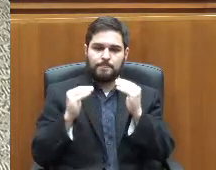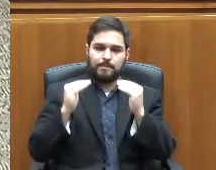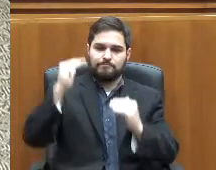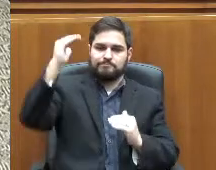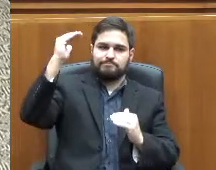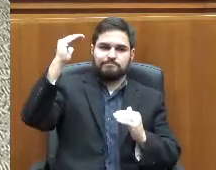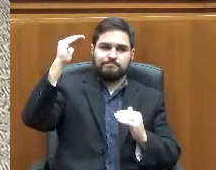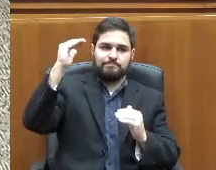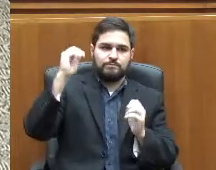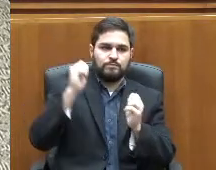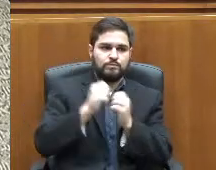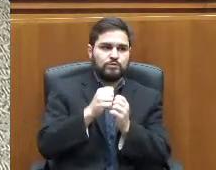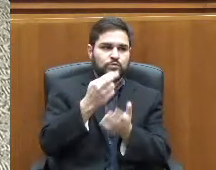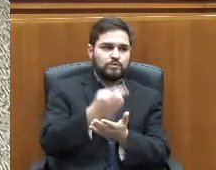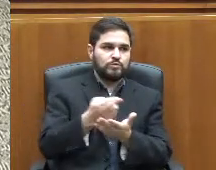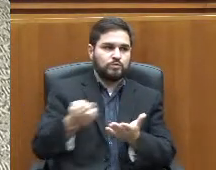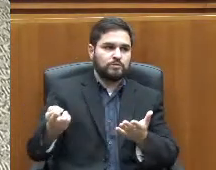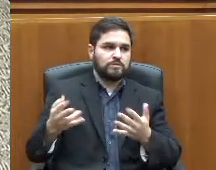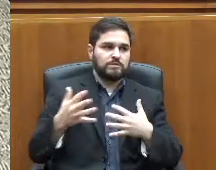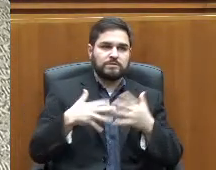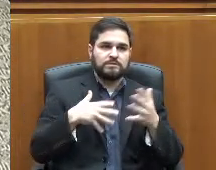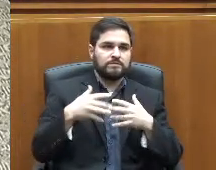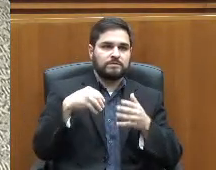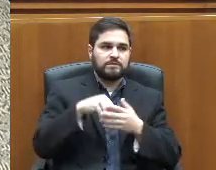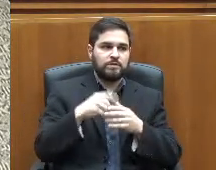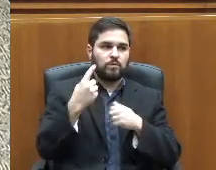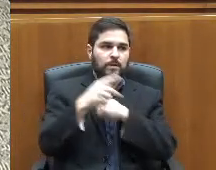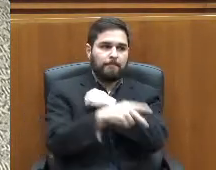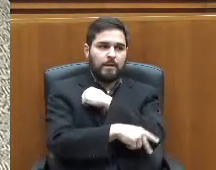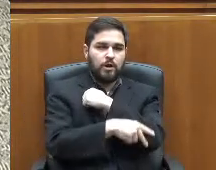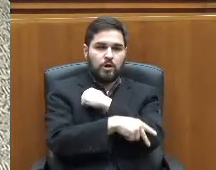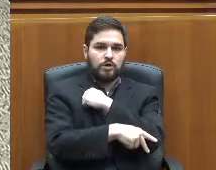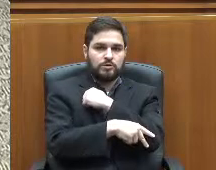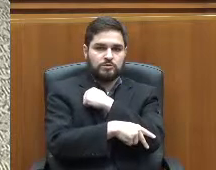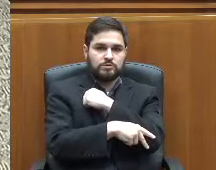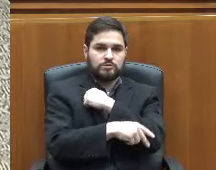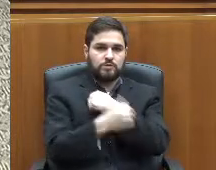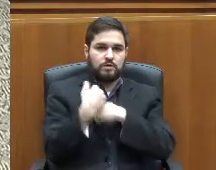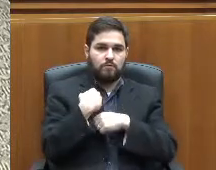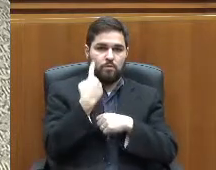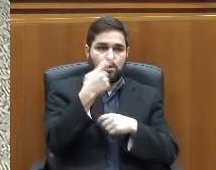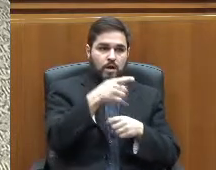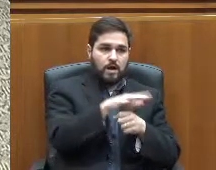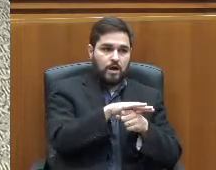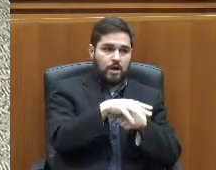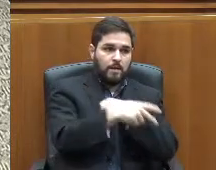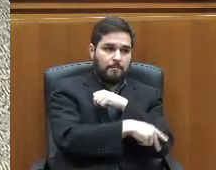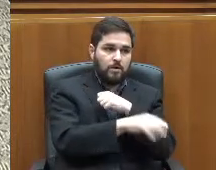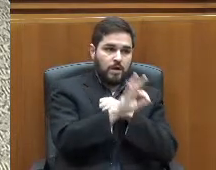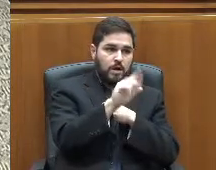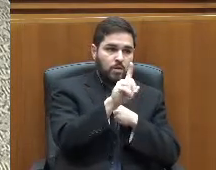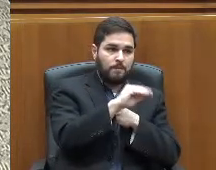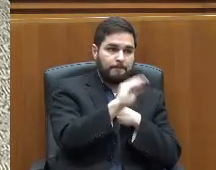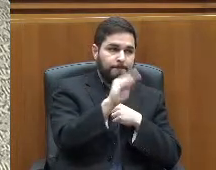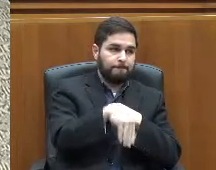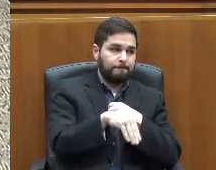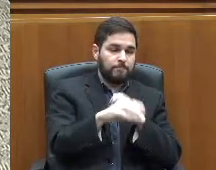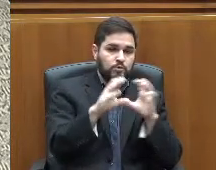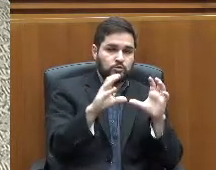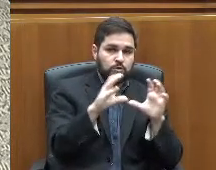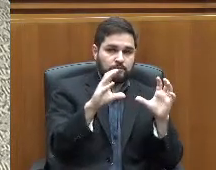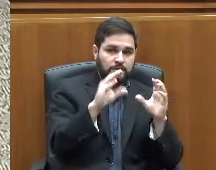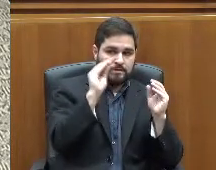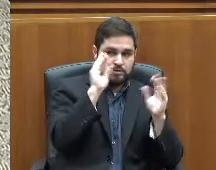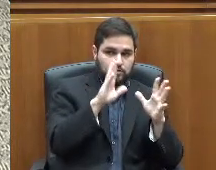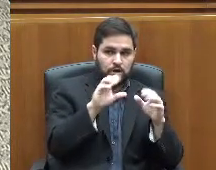disparity in resources even within a parish, where you got one part of the parish with 91%